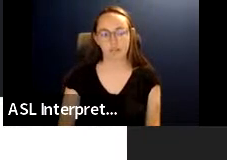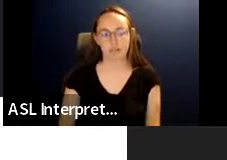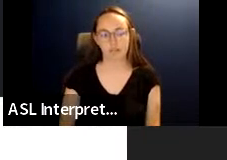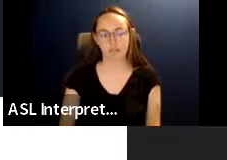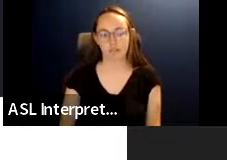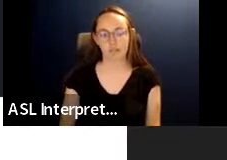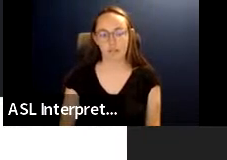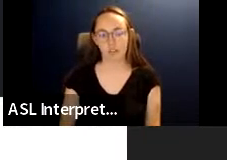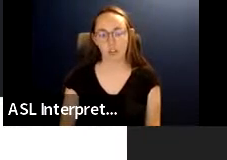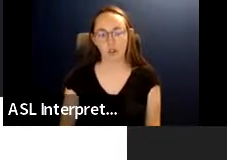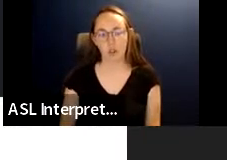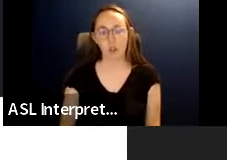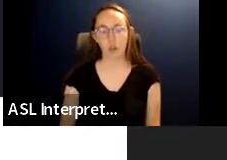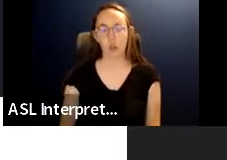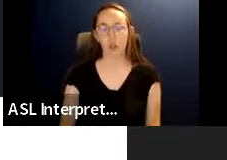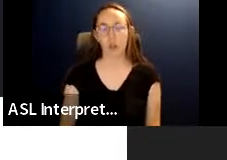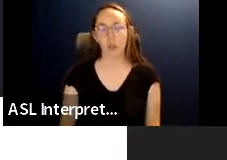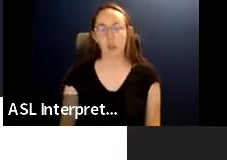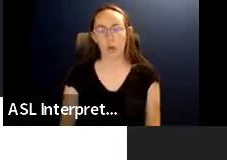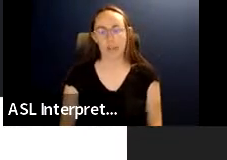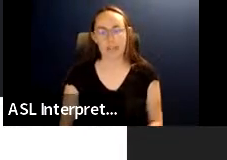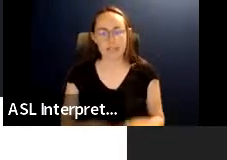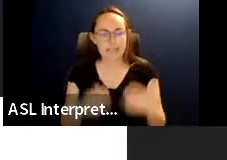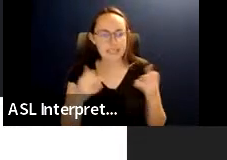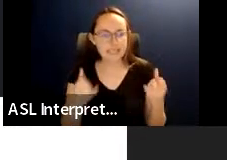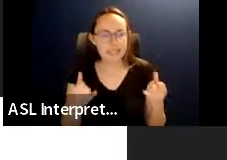video here,